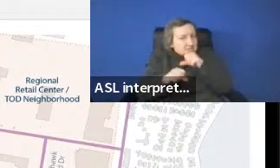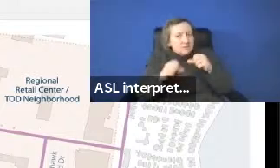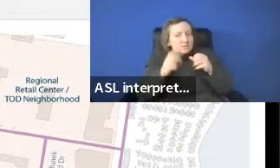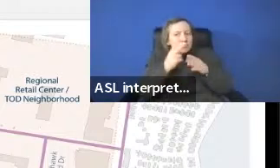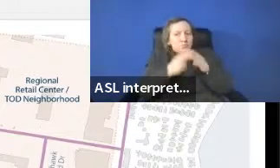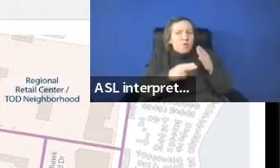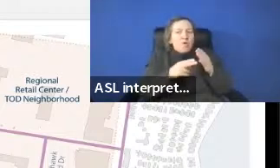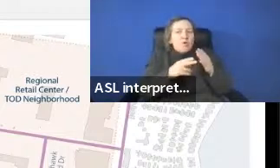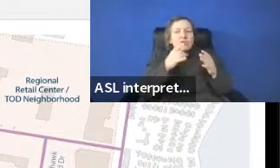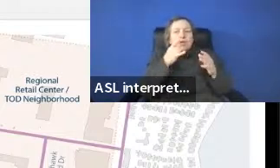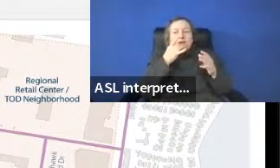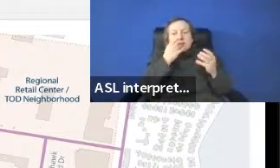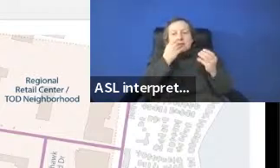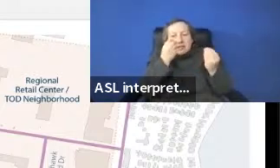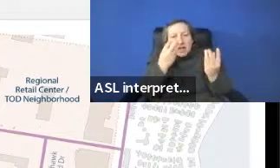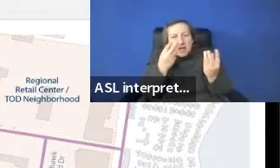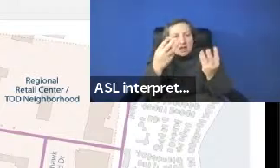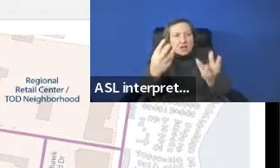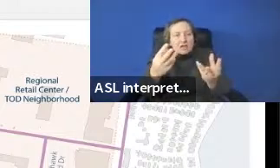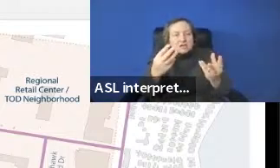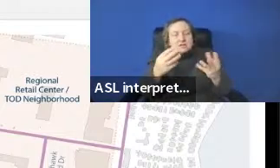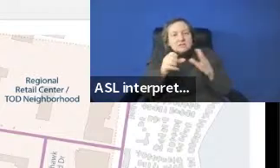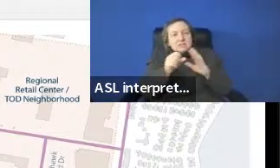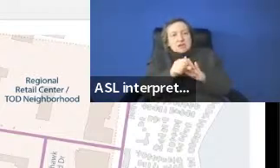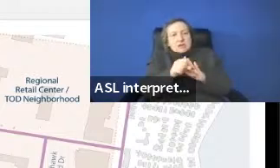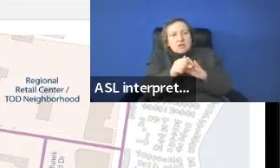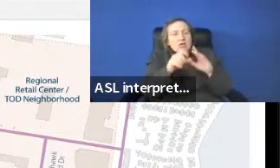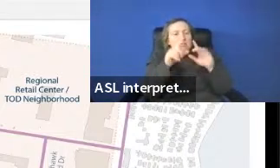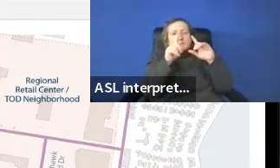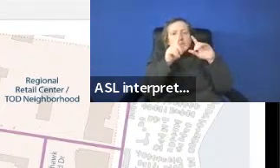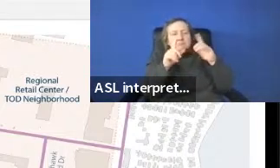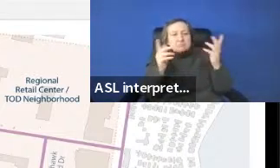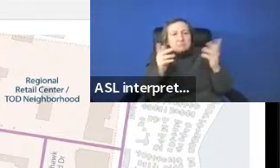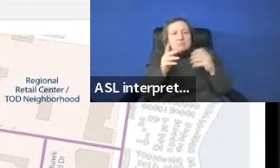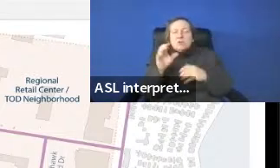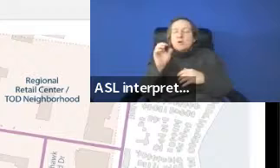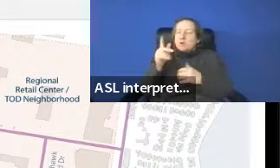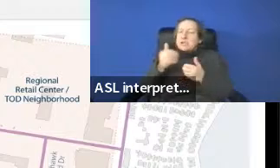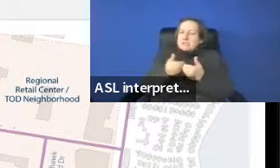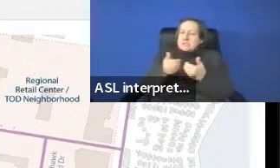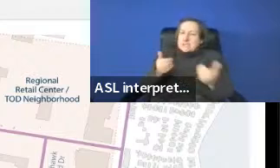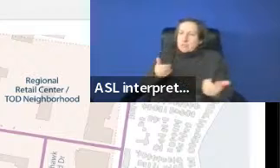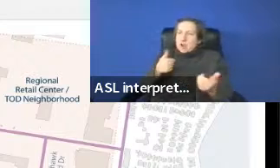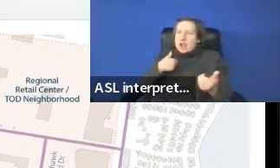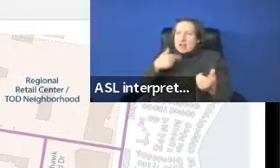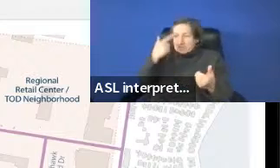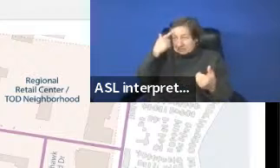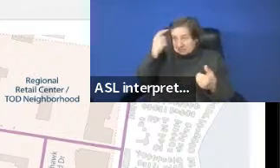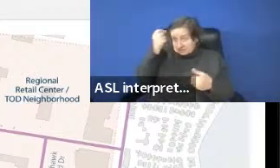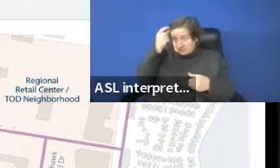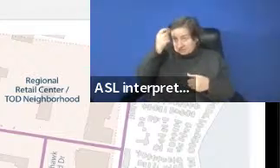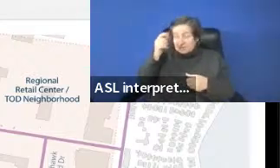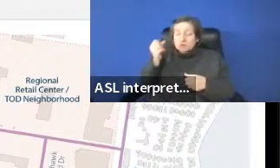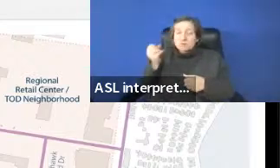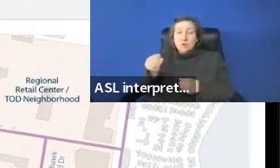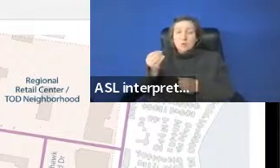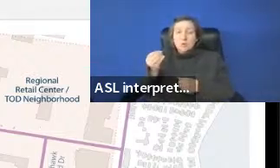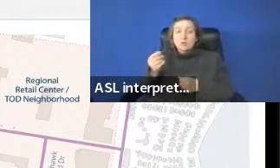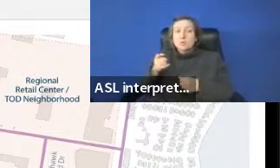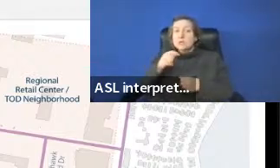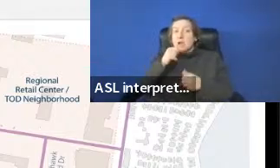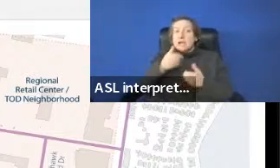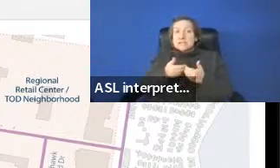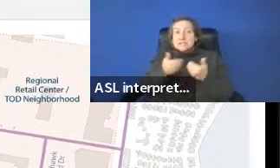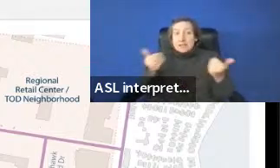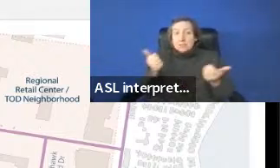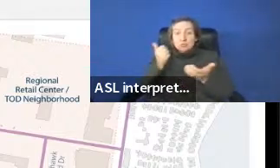traffic signalized intersections. So separating them, okay, so now I'm sure, I think I'm understanding. So you're not separating